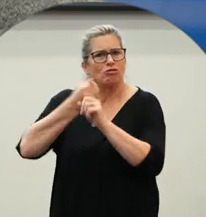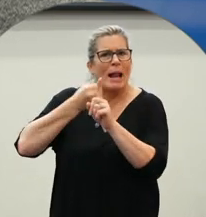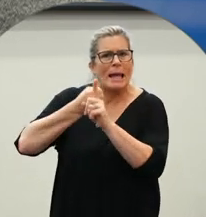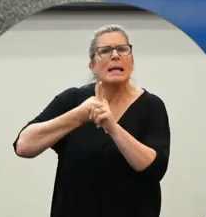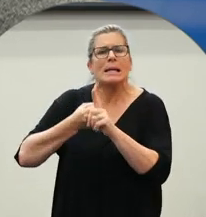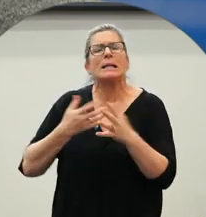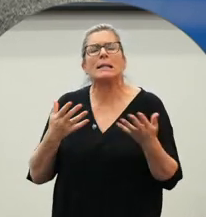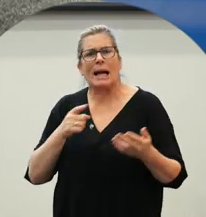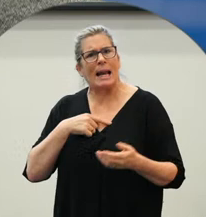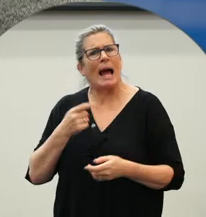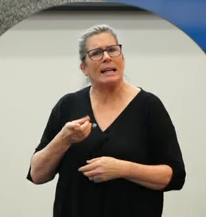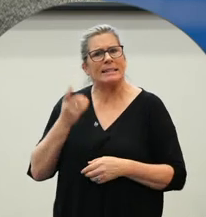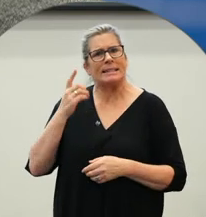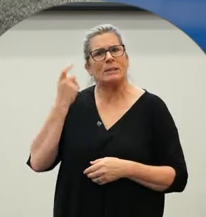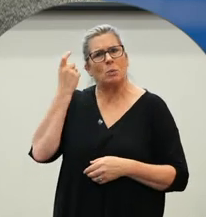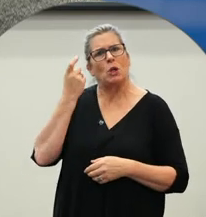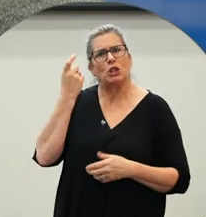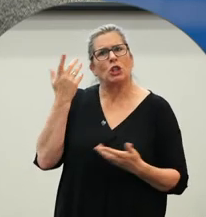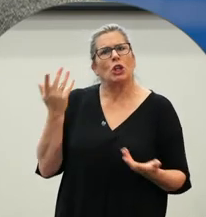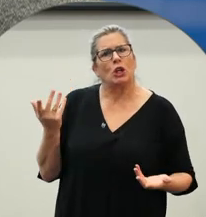And I did wonder,